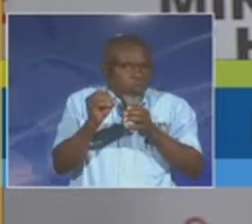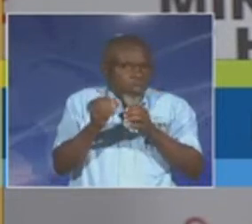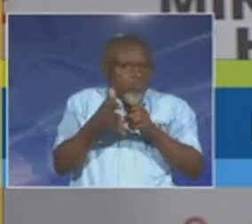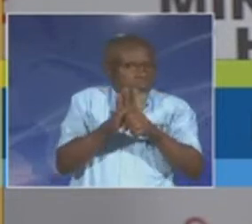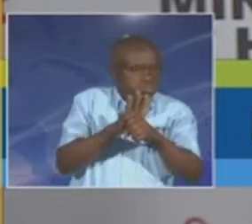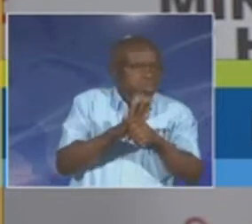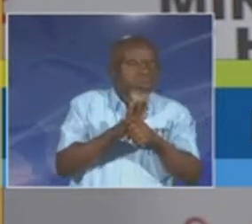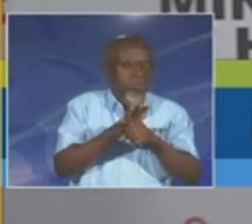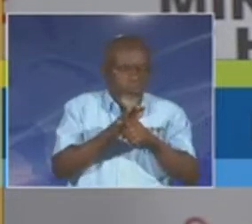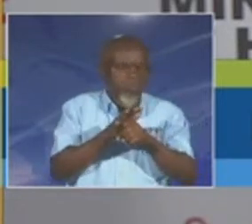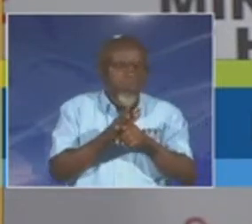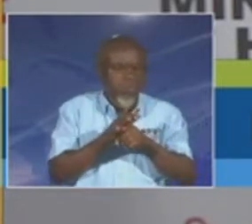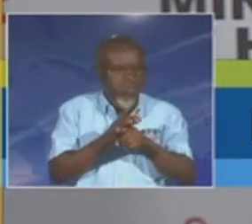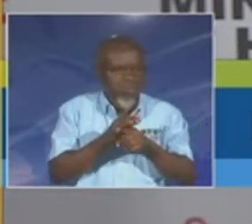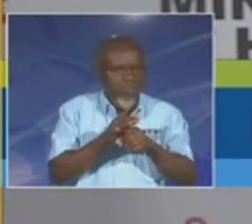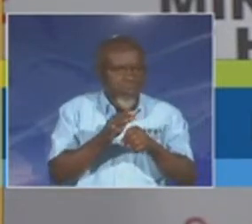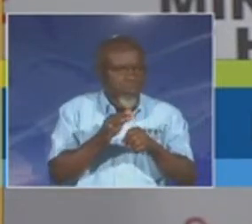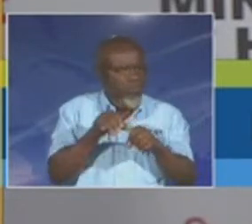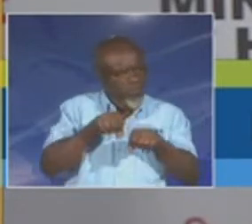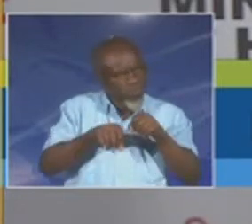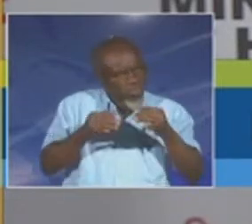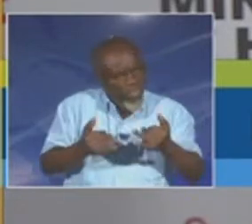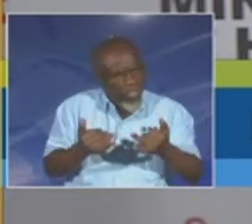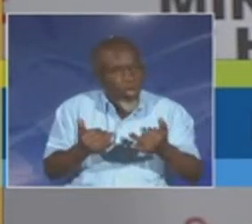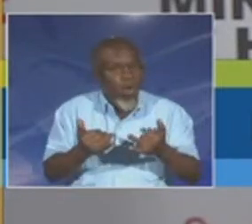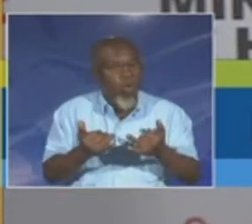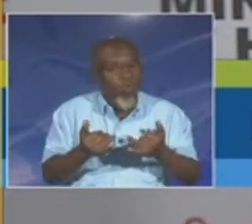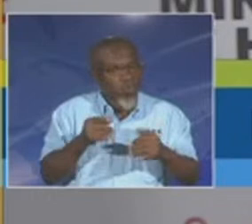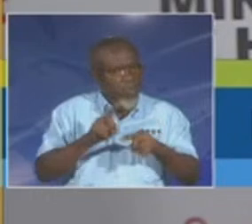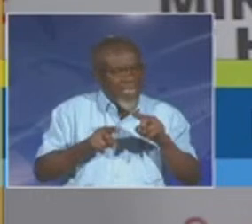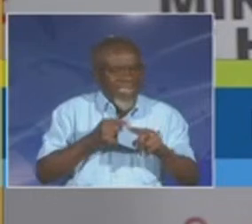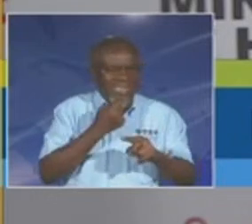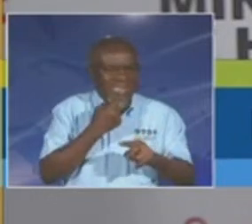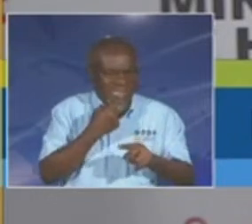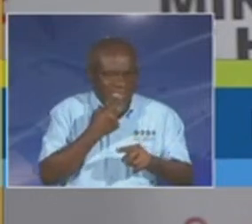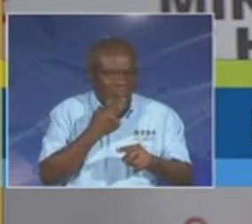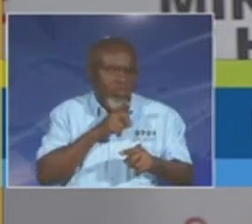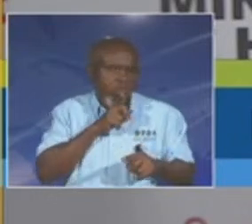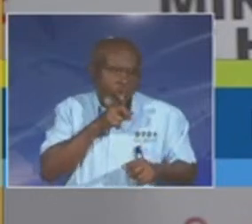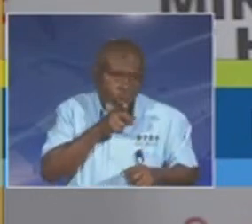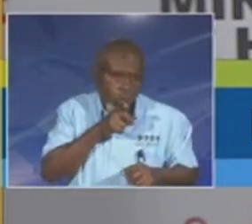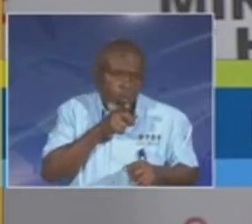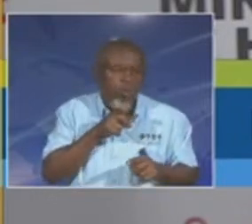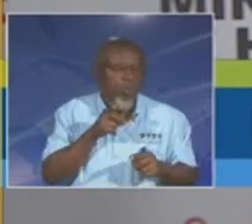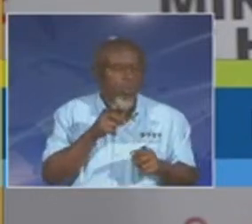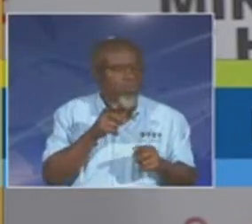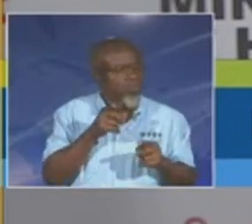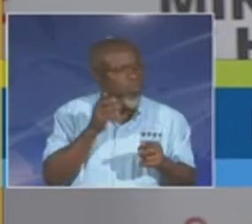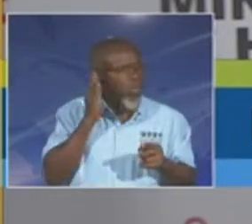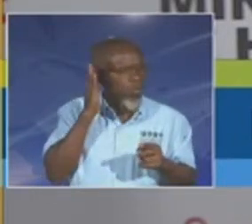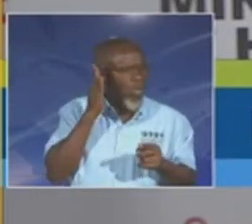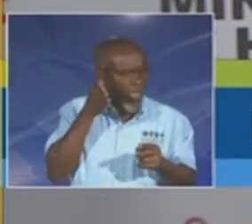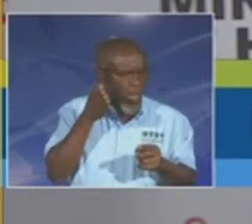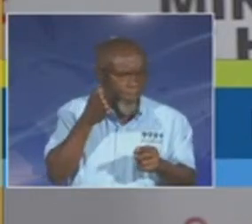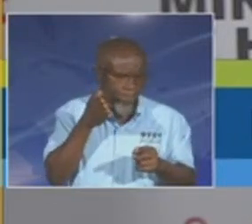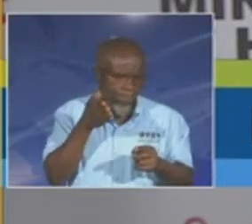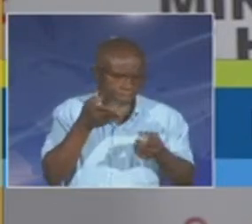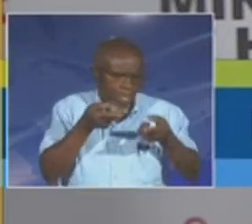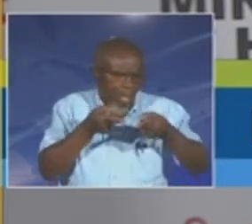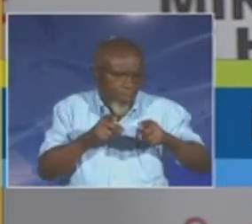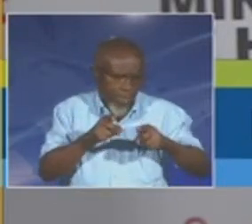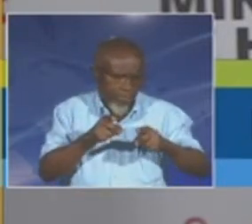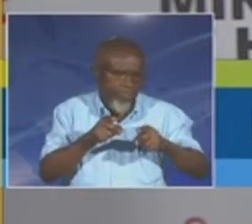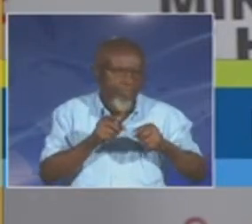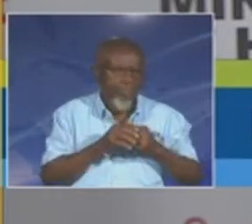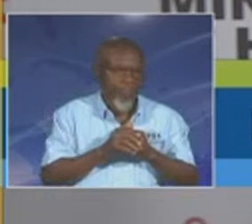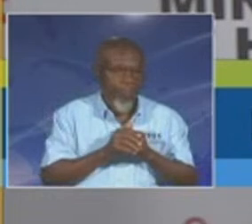well. So we're in a difficult position of uncertainty as it relates to what is going to happen next. We are